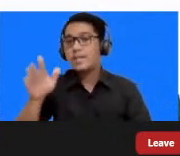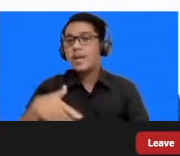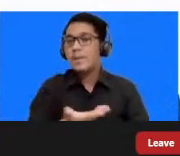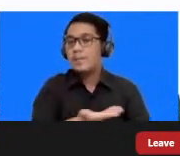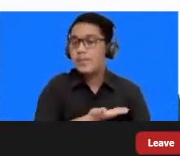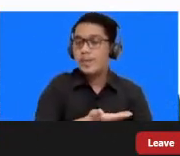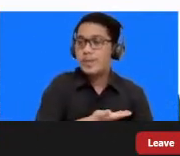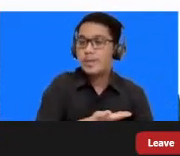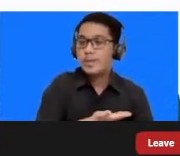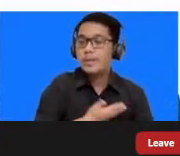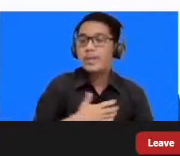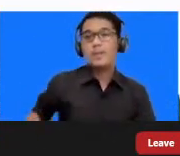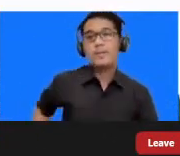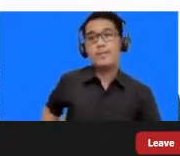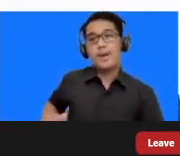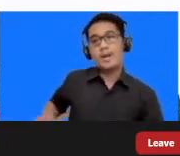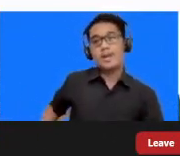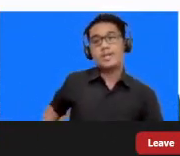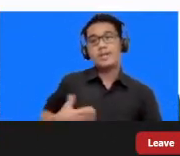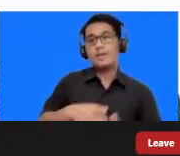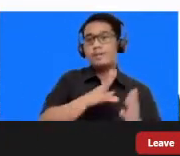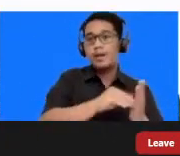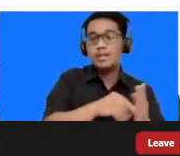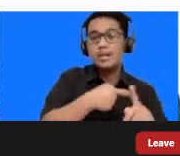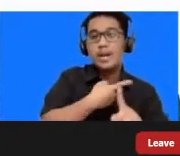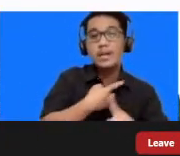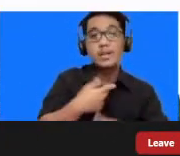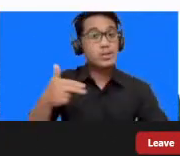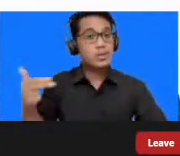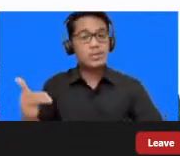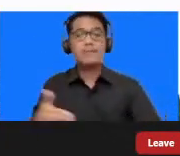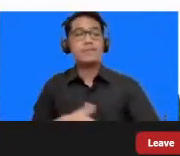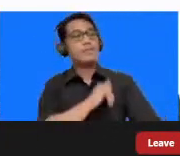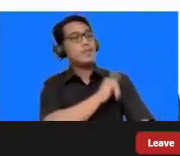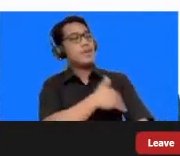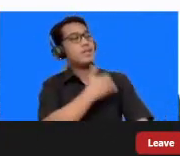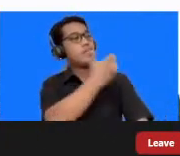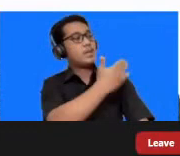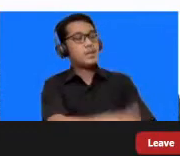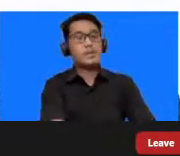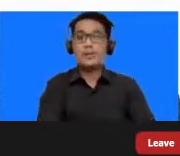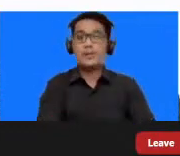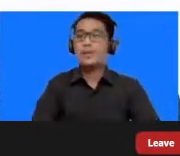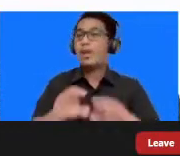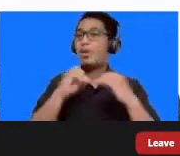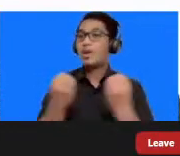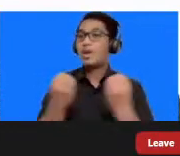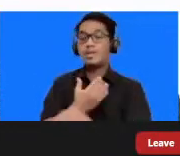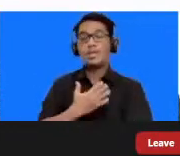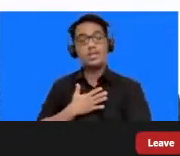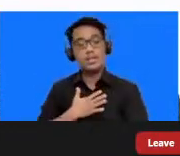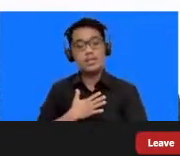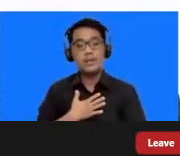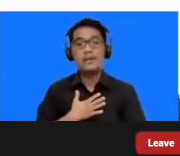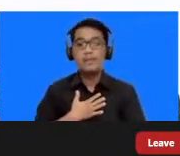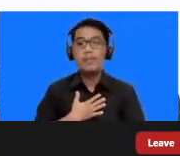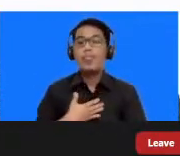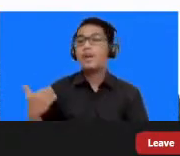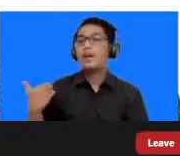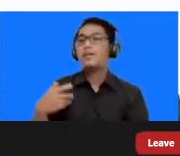you. Thank you very much. My organization, under the Ministry of Disaster Management and Relief of